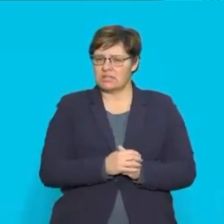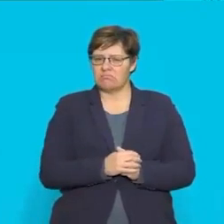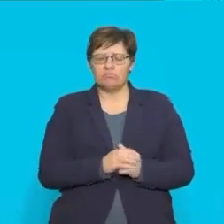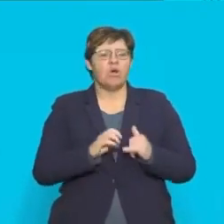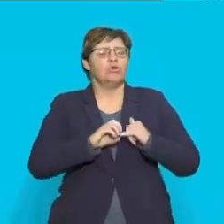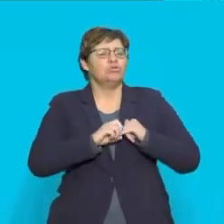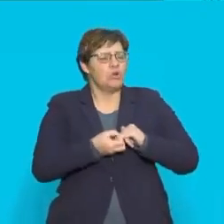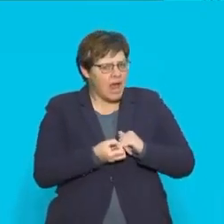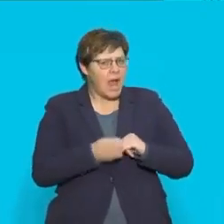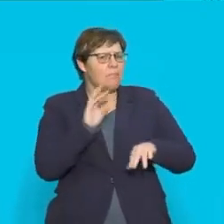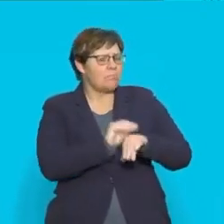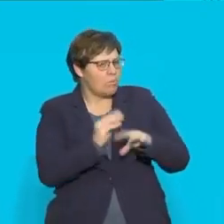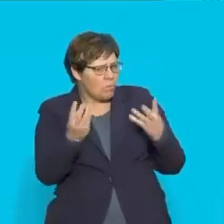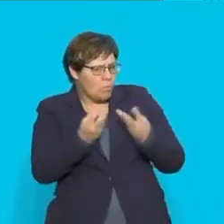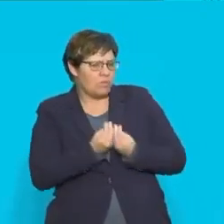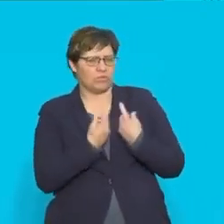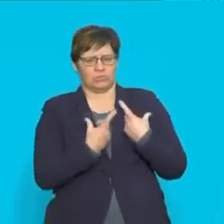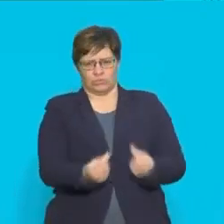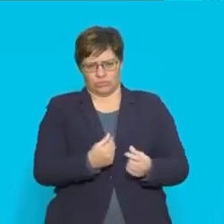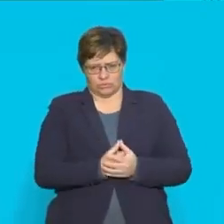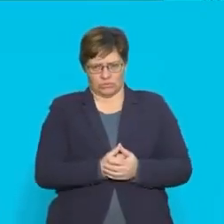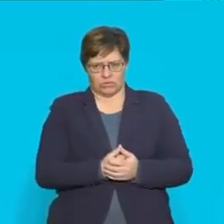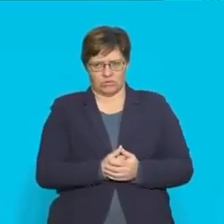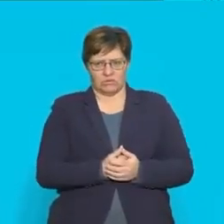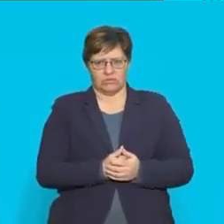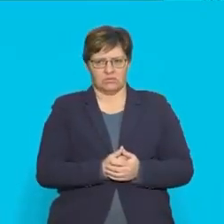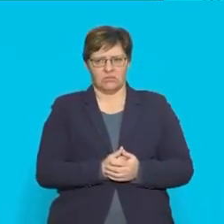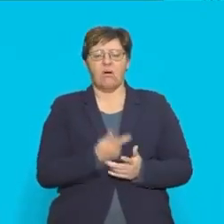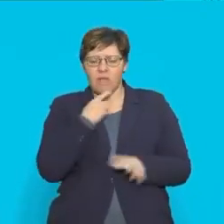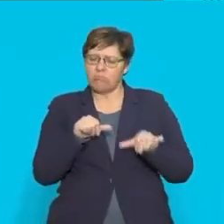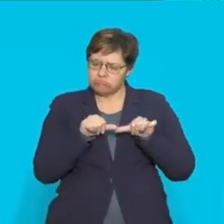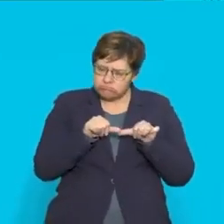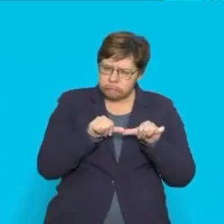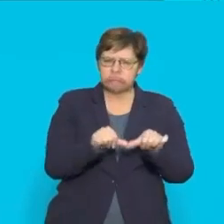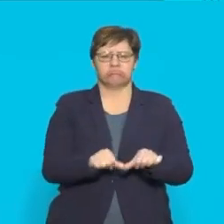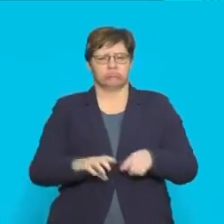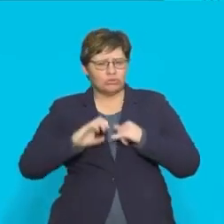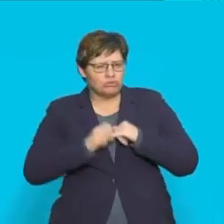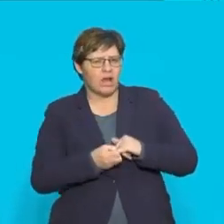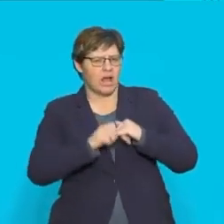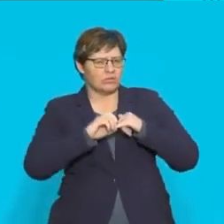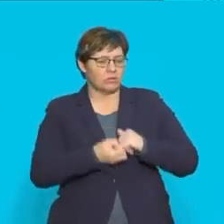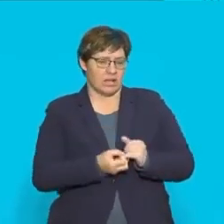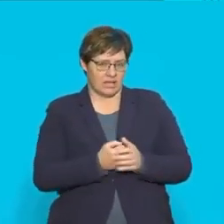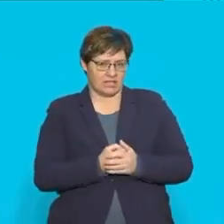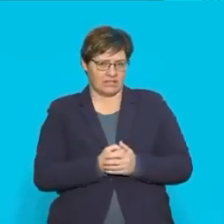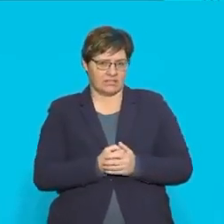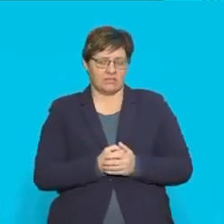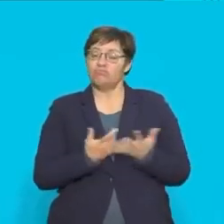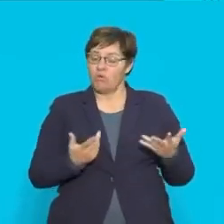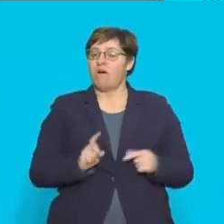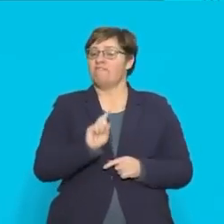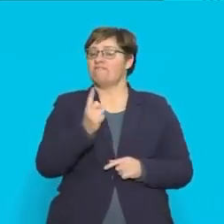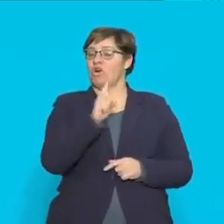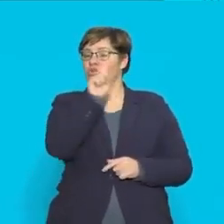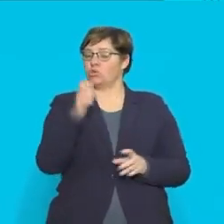out there is to try and do some of the problem with us, okay? Try and really persist, okay? So